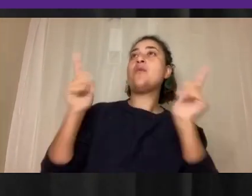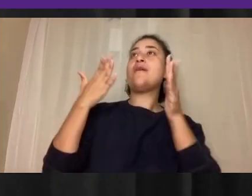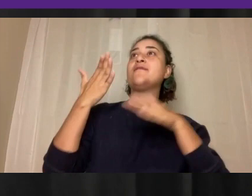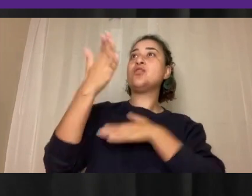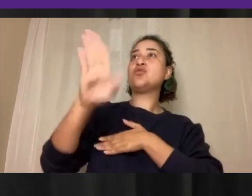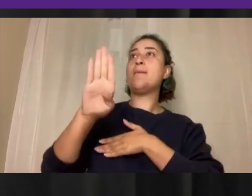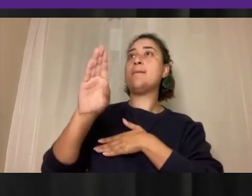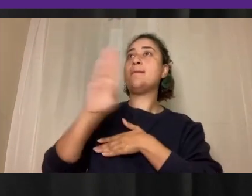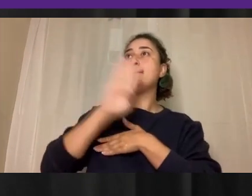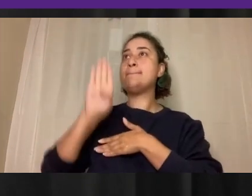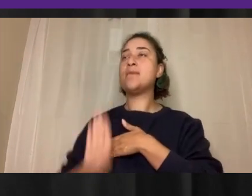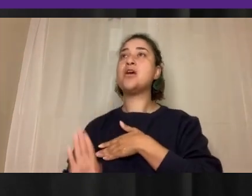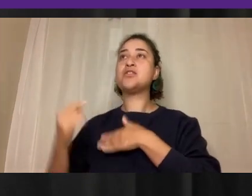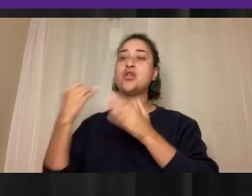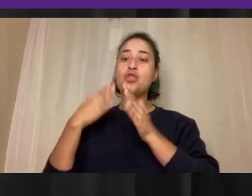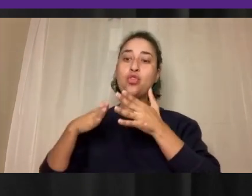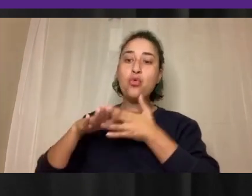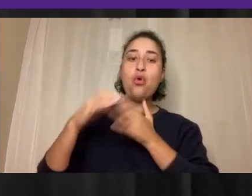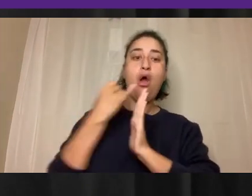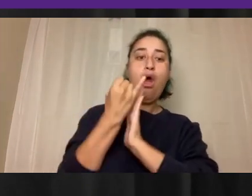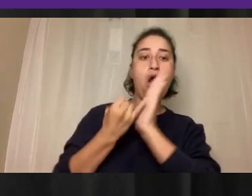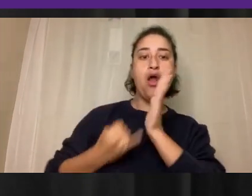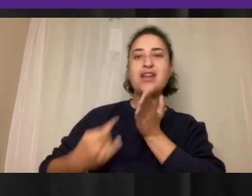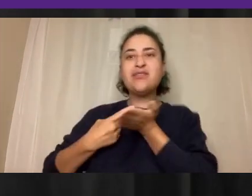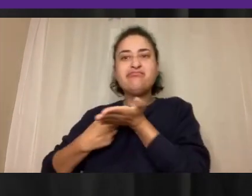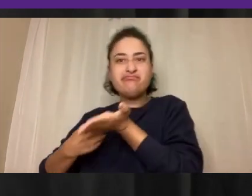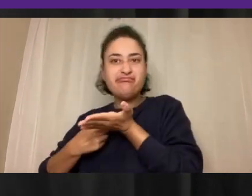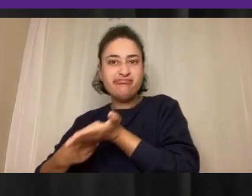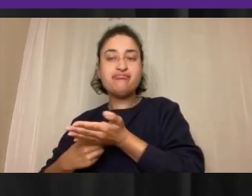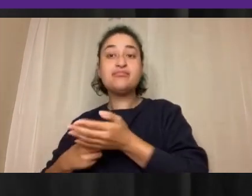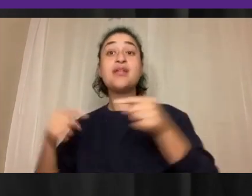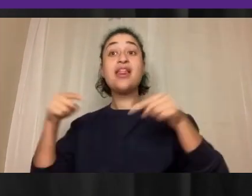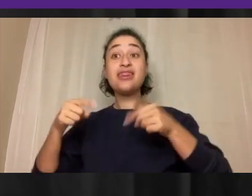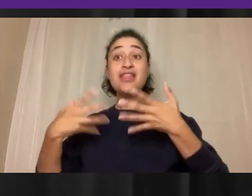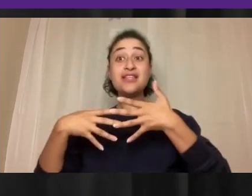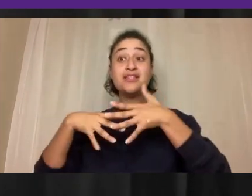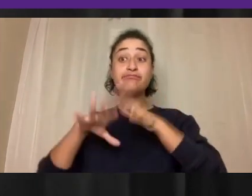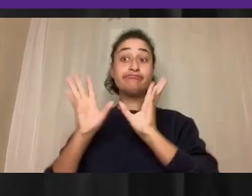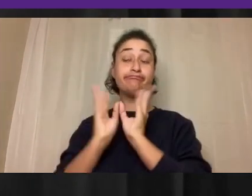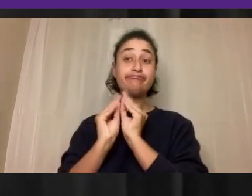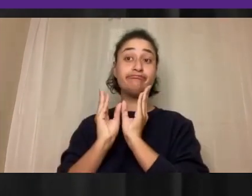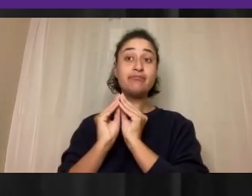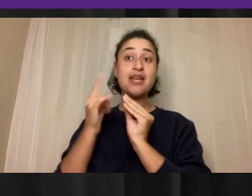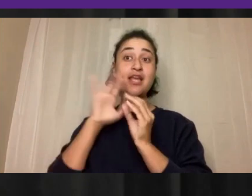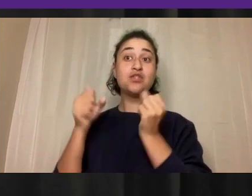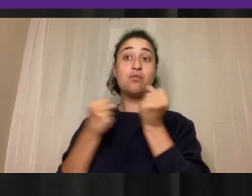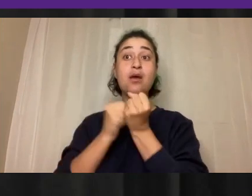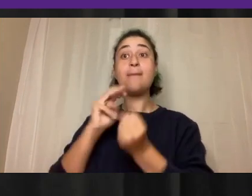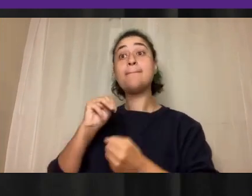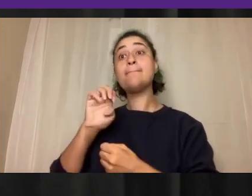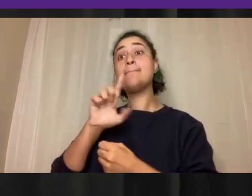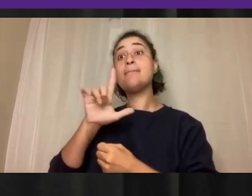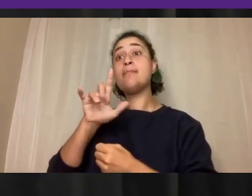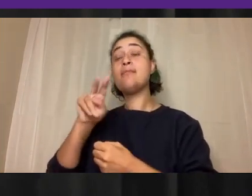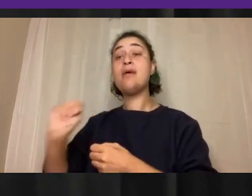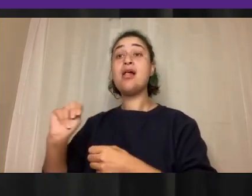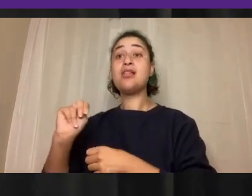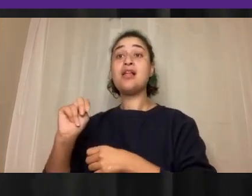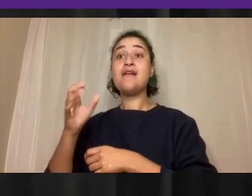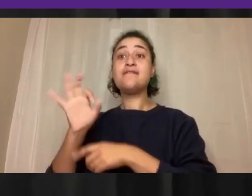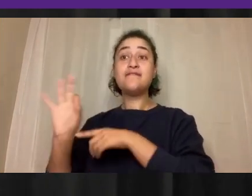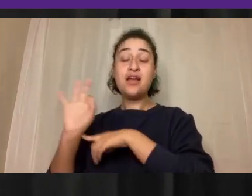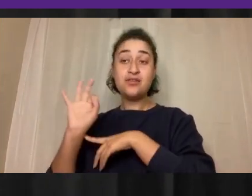public dialogue. This convening is supported by the Barr Foundation, the Mellon Foundation, and the National Endowment for the